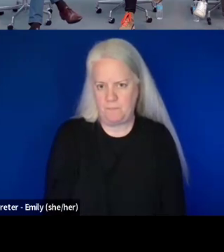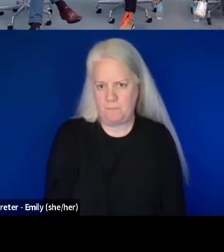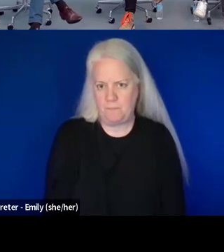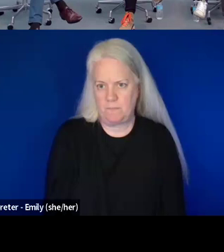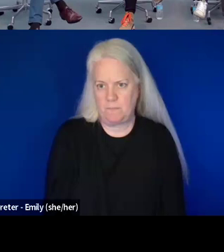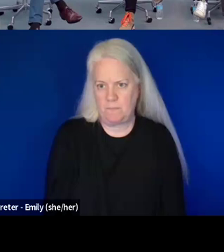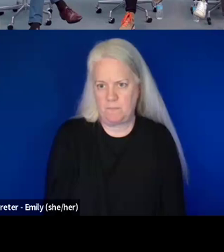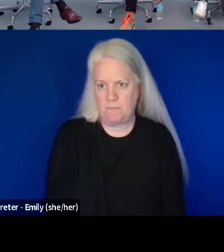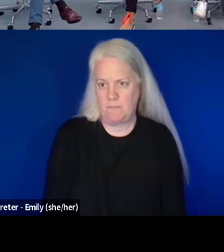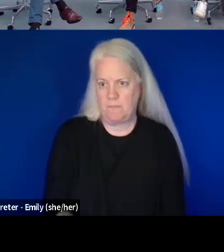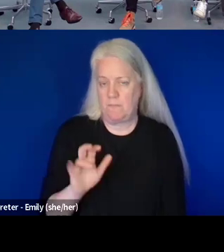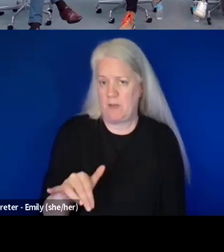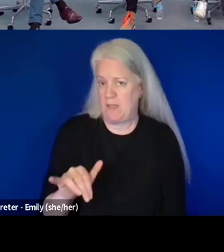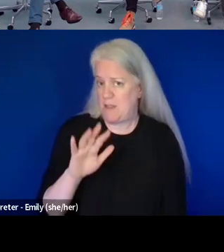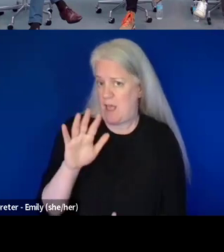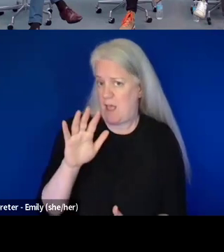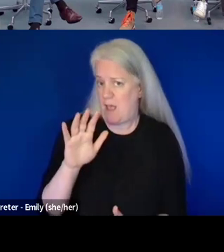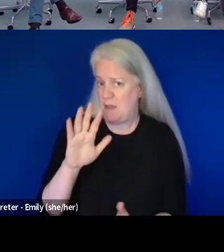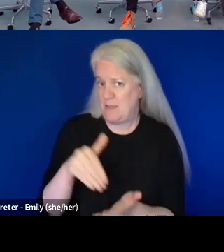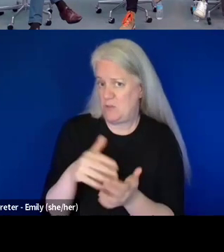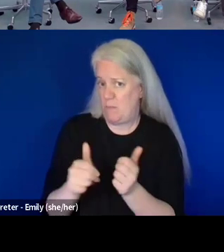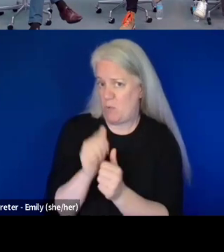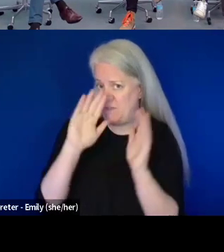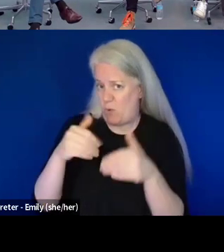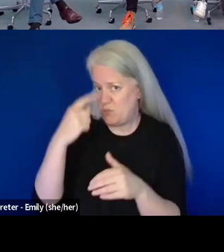Is it mostly focused on mental health or, yeah?